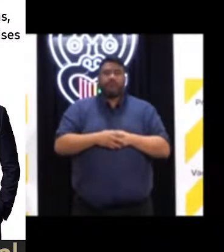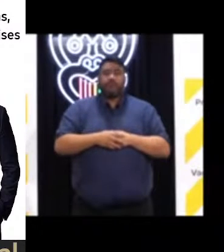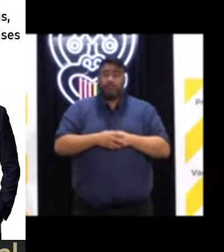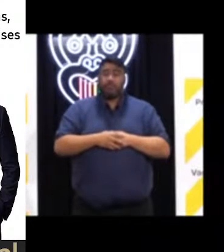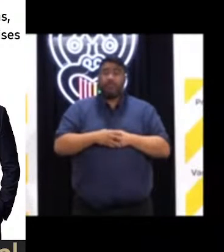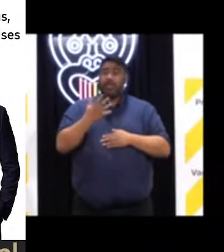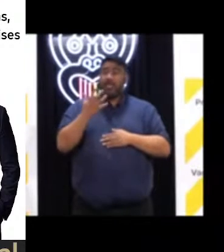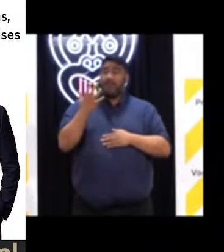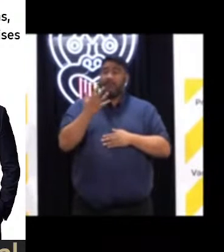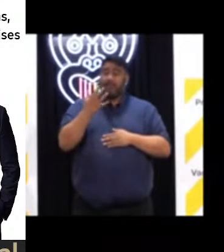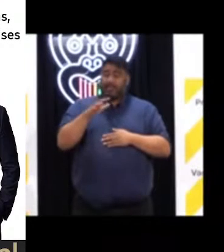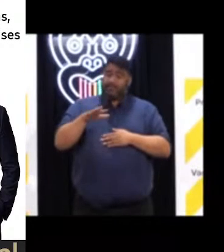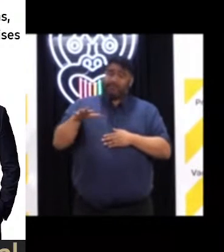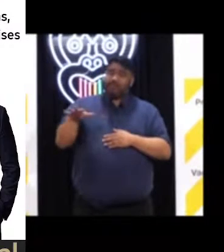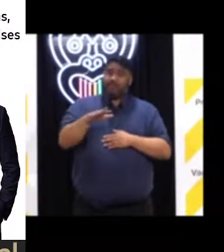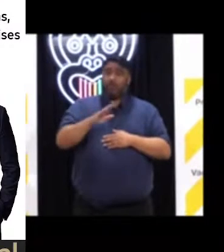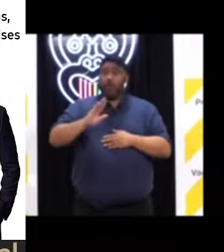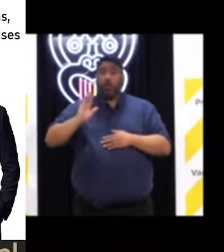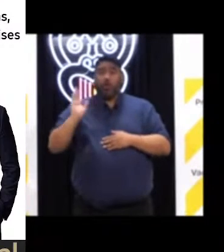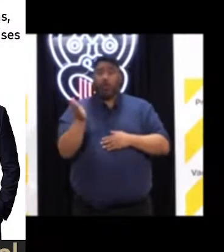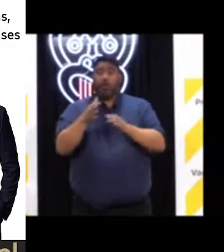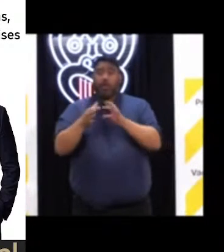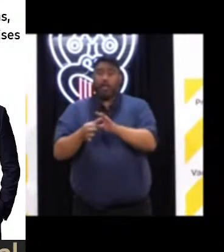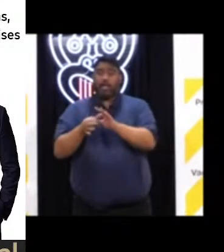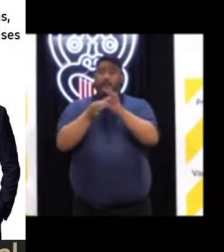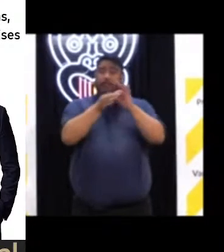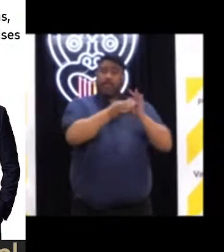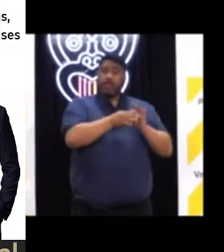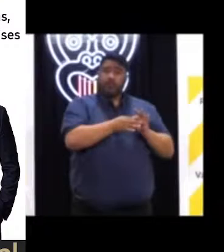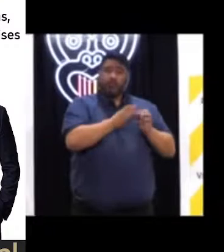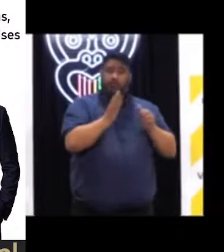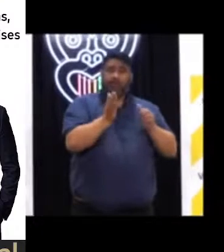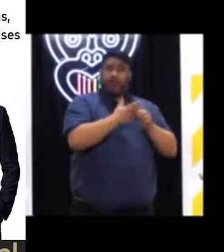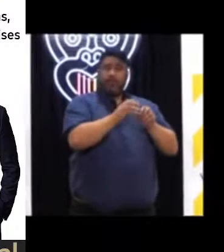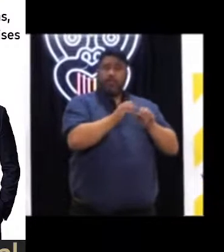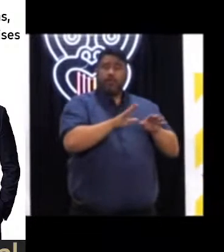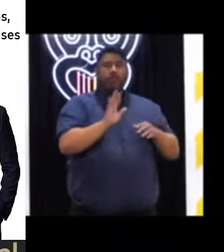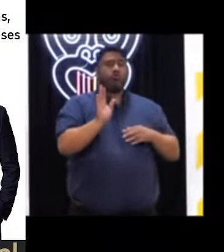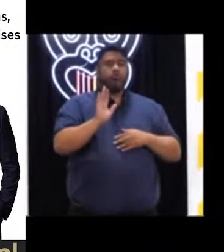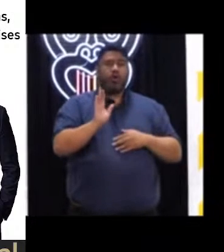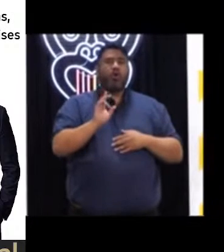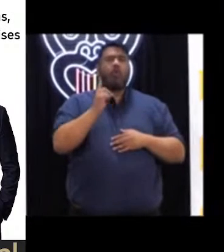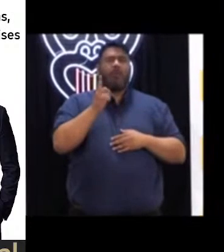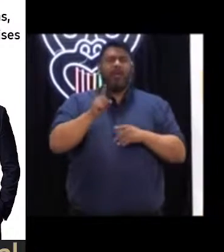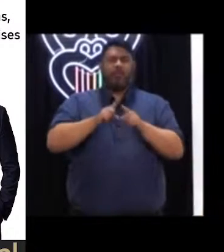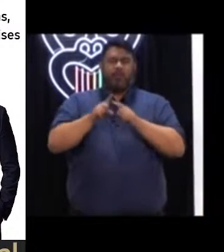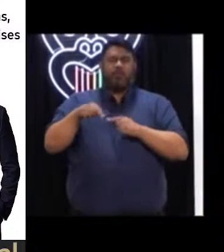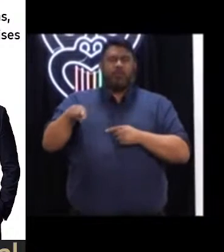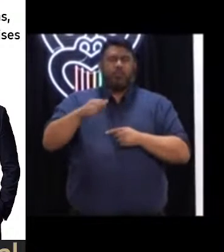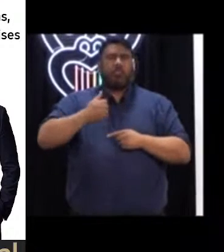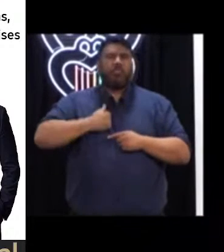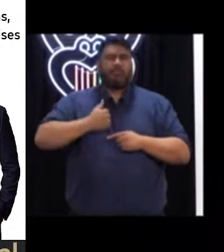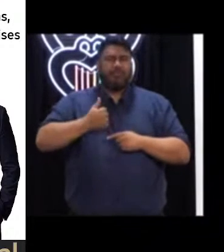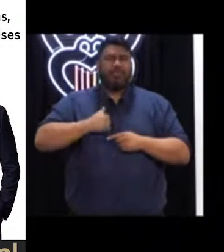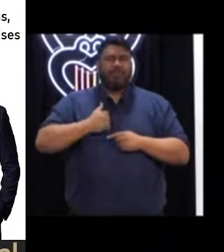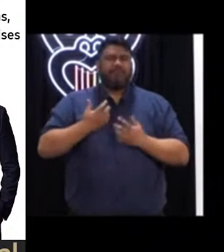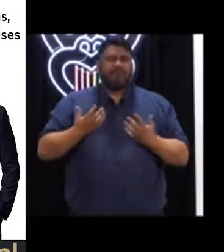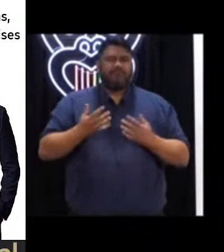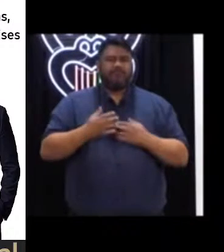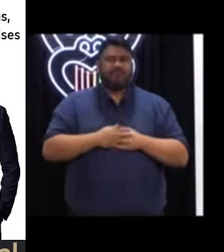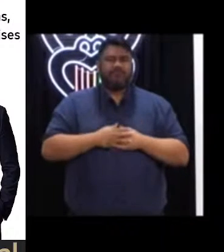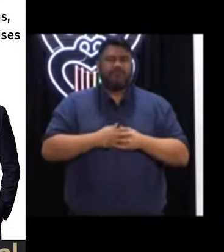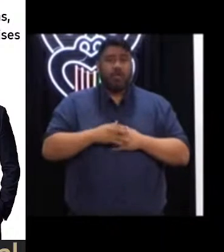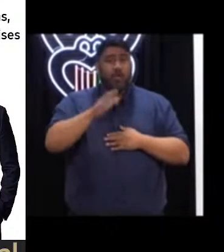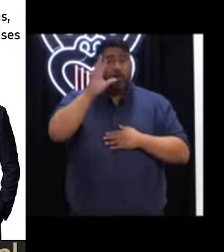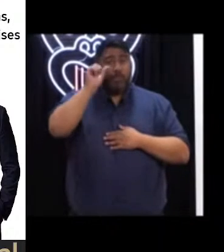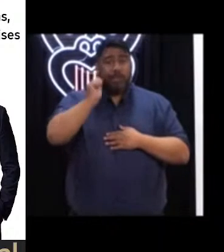popped up unexpectedly. Furthermore, you will recall that just one case from yesterday was, as at the point in time we